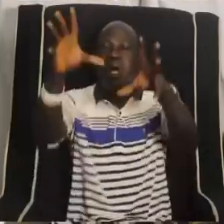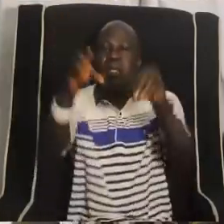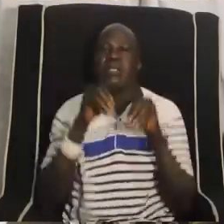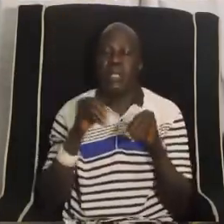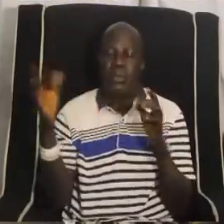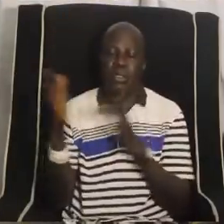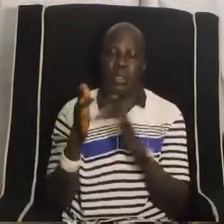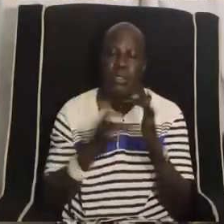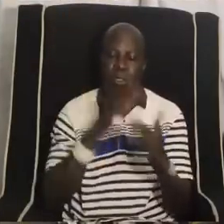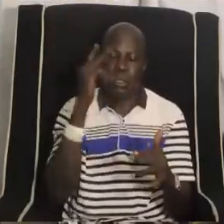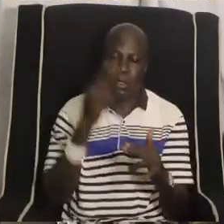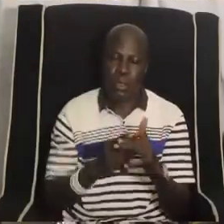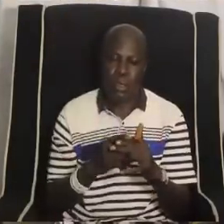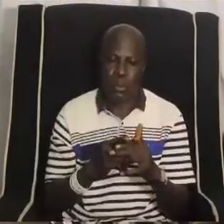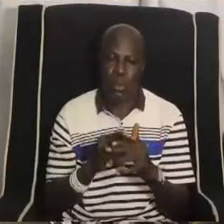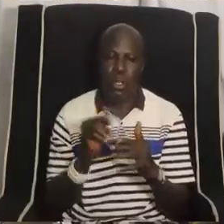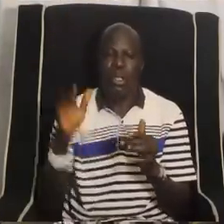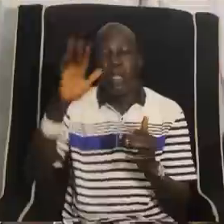gbà.